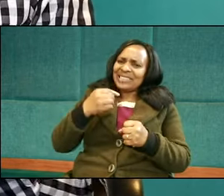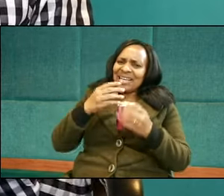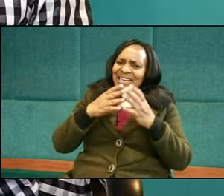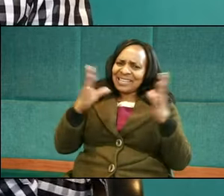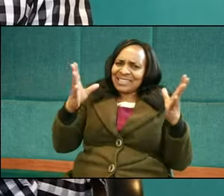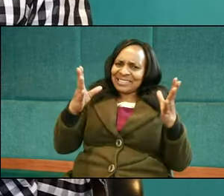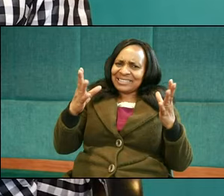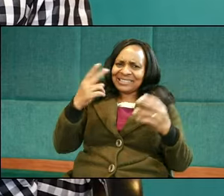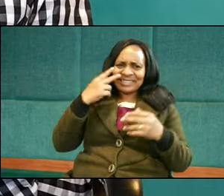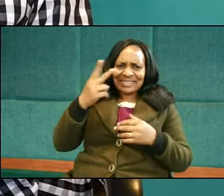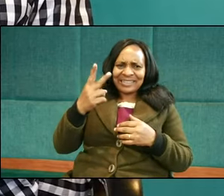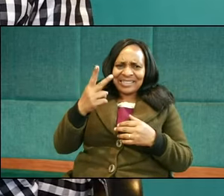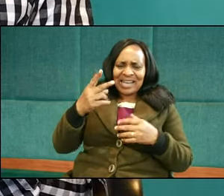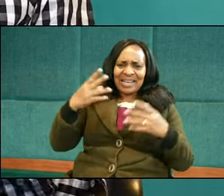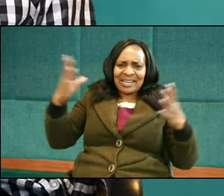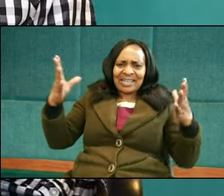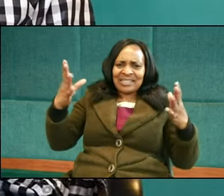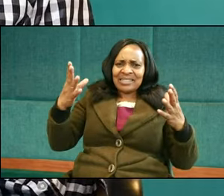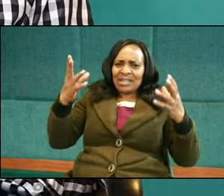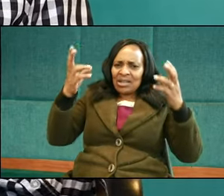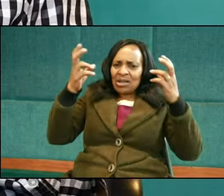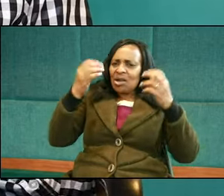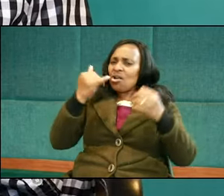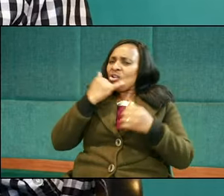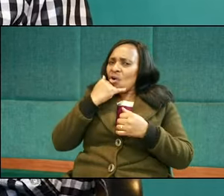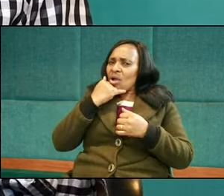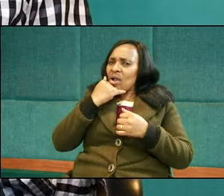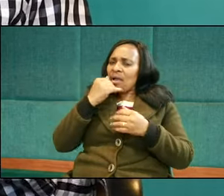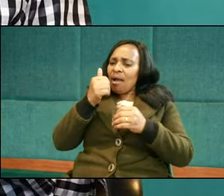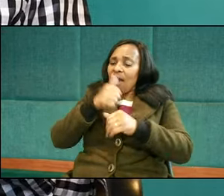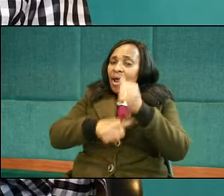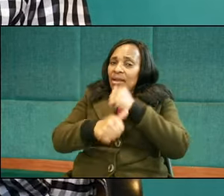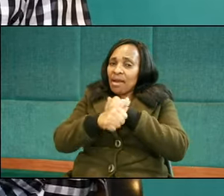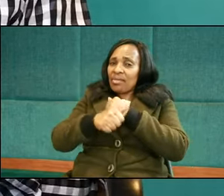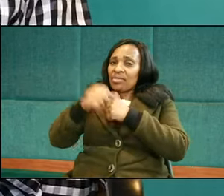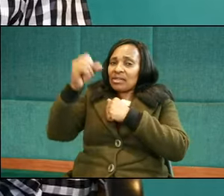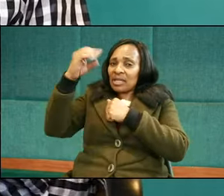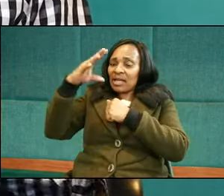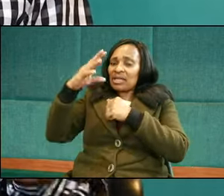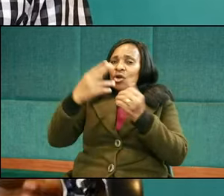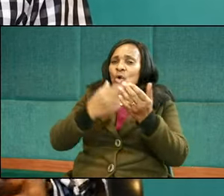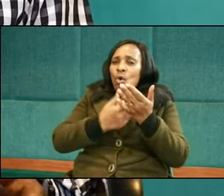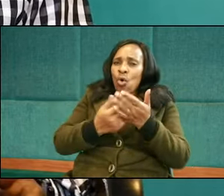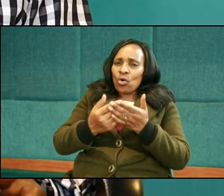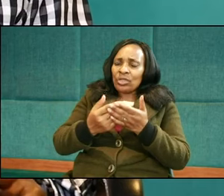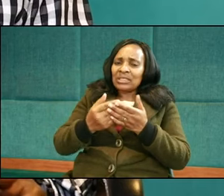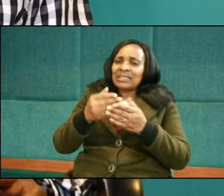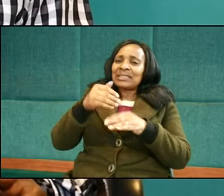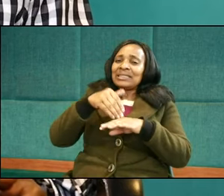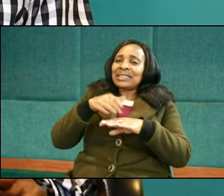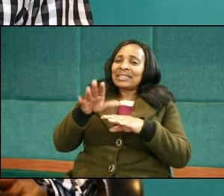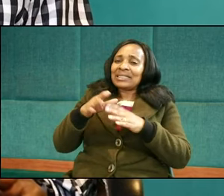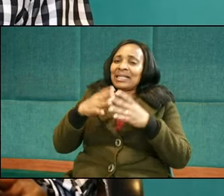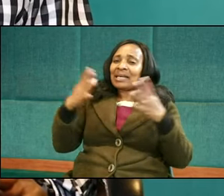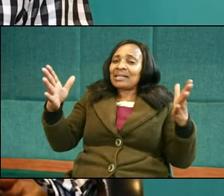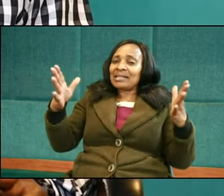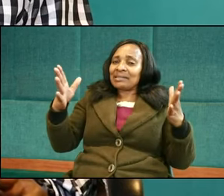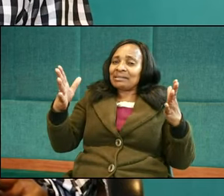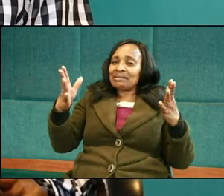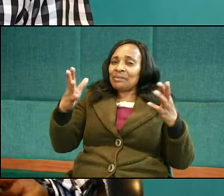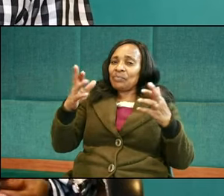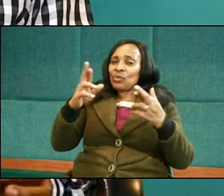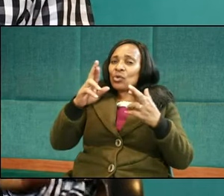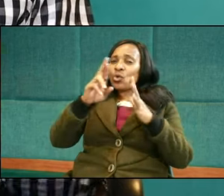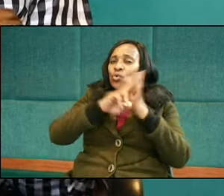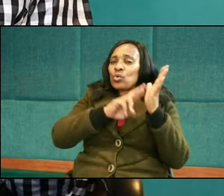great evil under the sun, and that is folly is set in great dignity. That